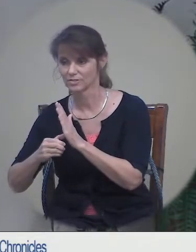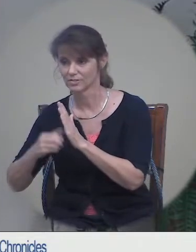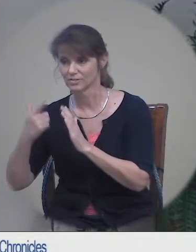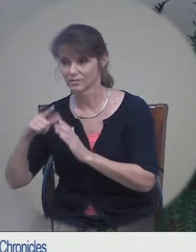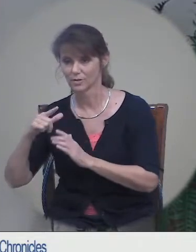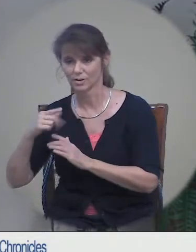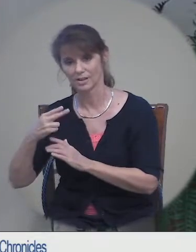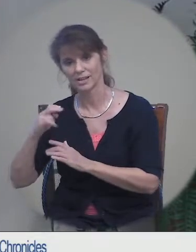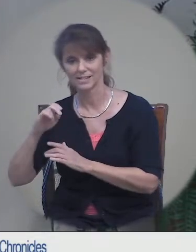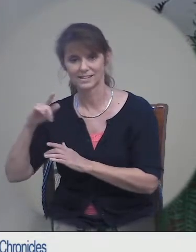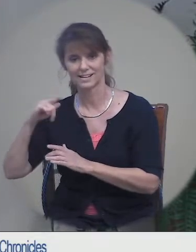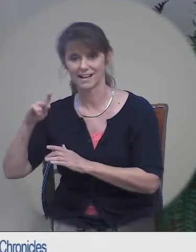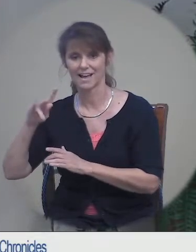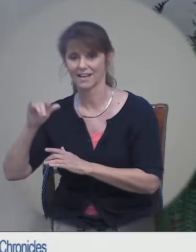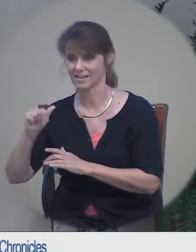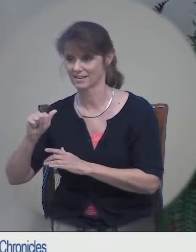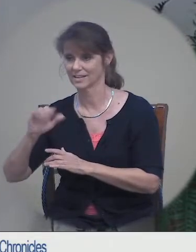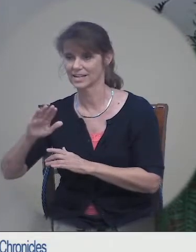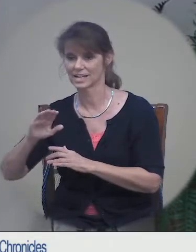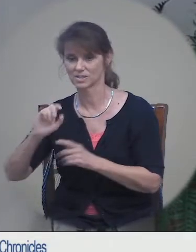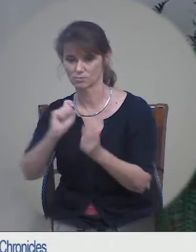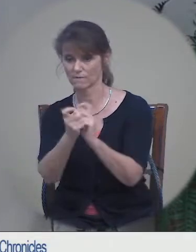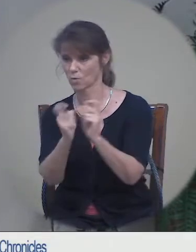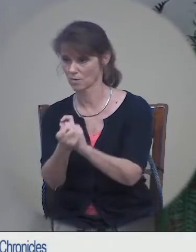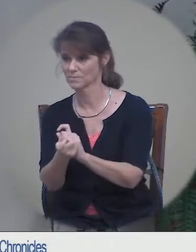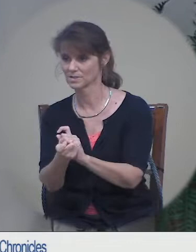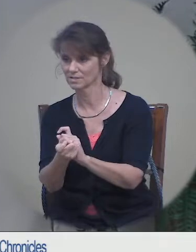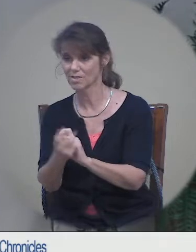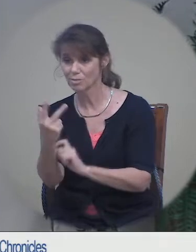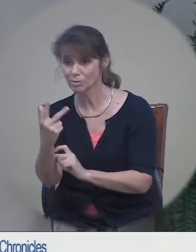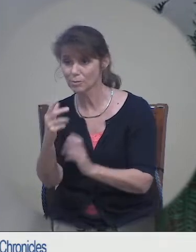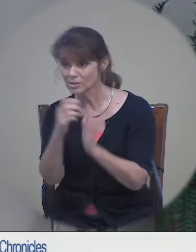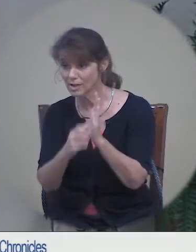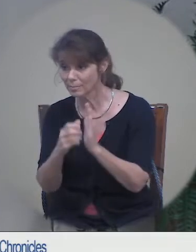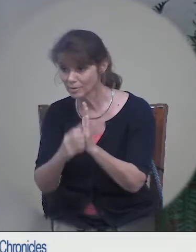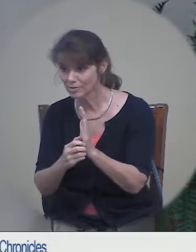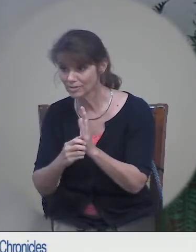basically with these reforms. 3 chapters.